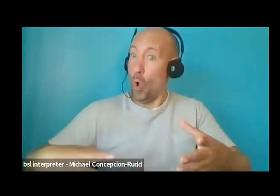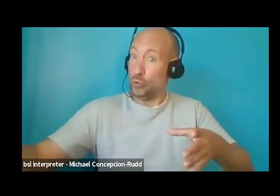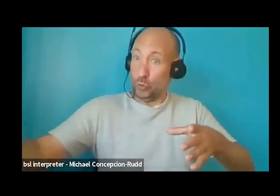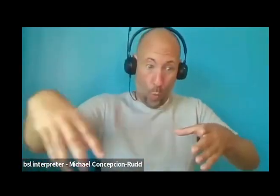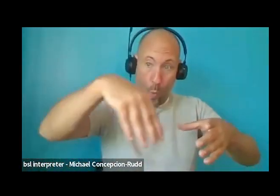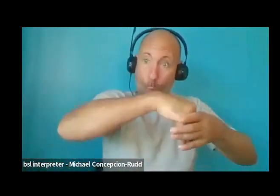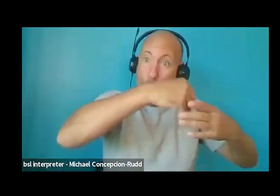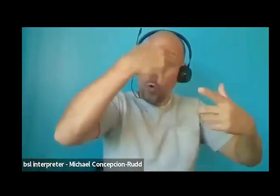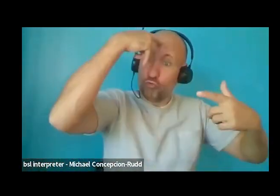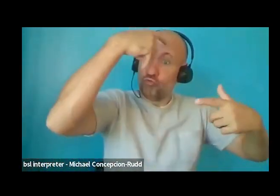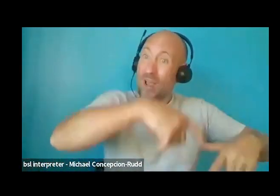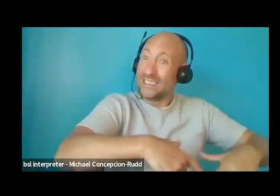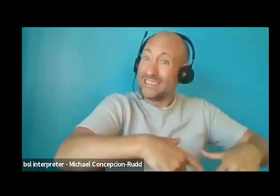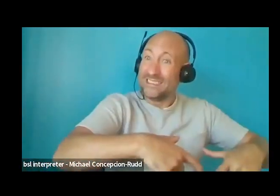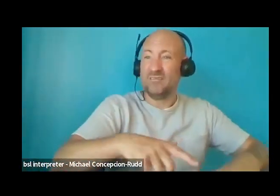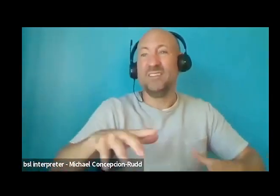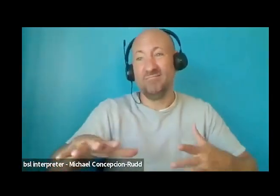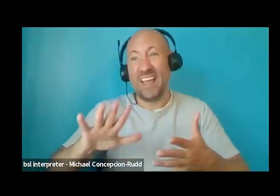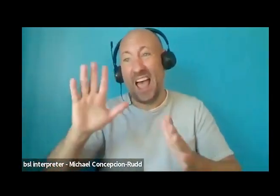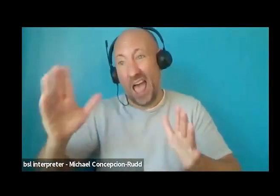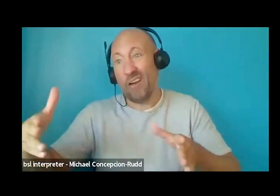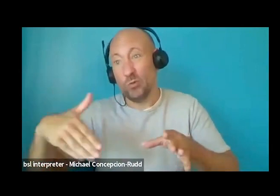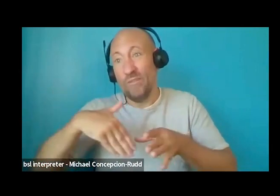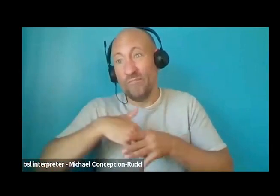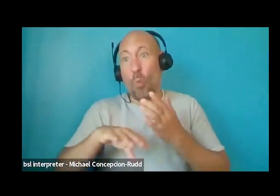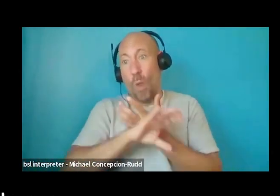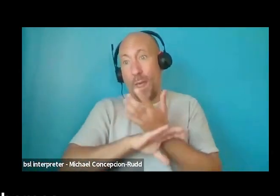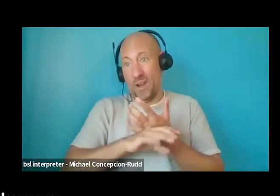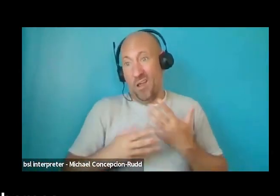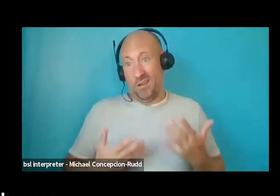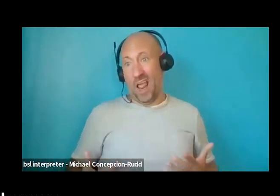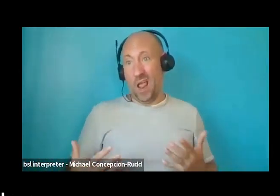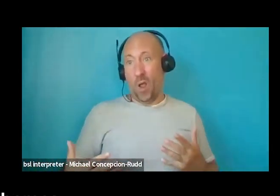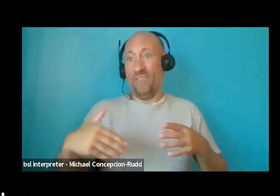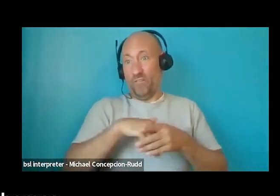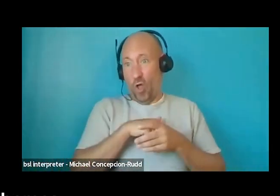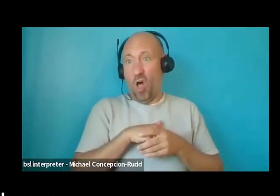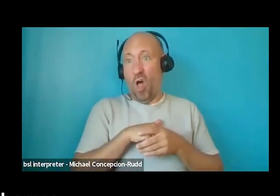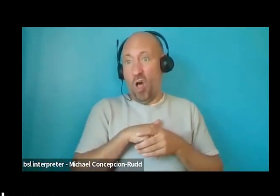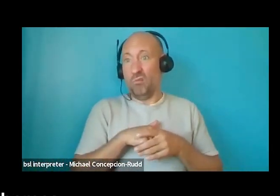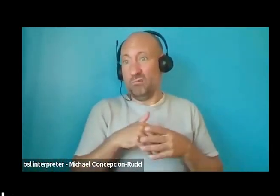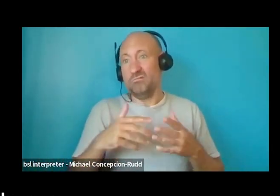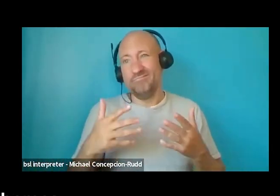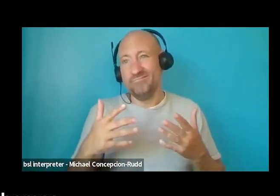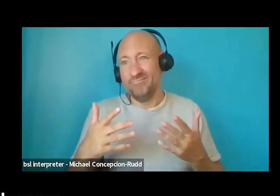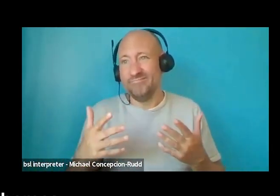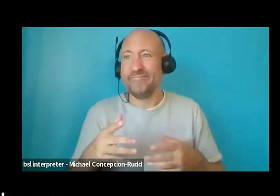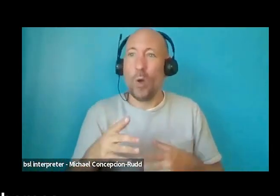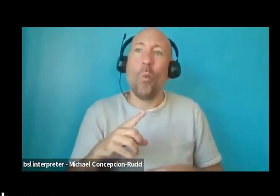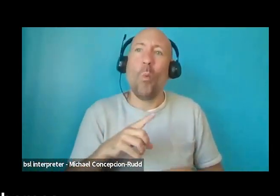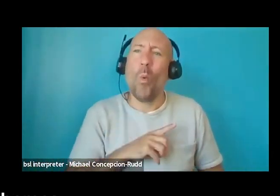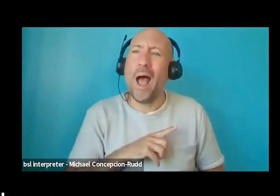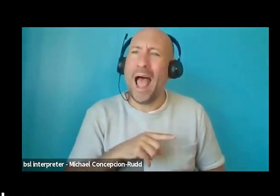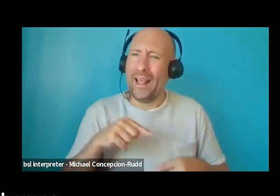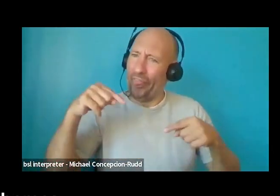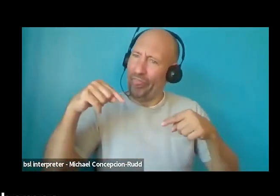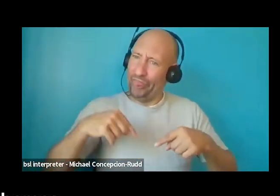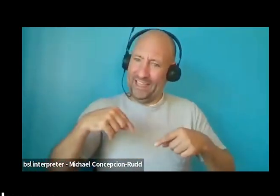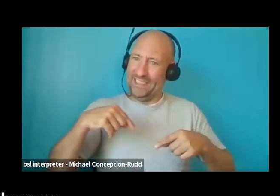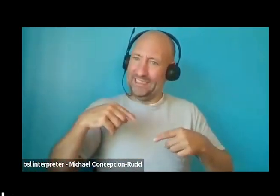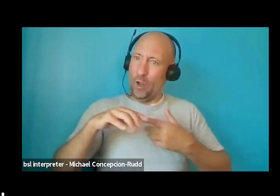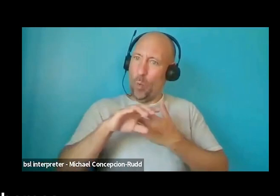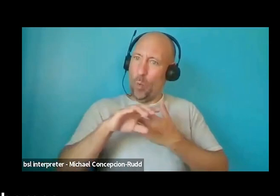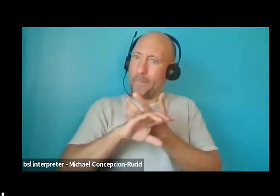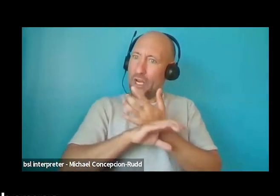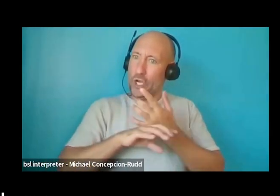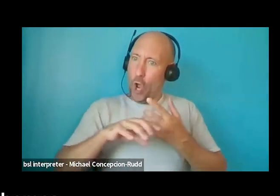will need to have participated in the webinar series. The rationale behind it is because the themes for the residencies